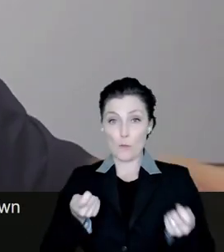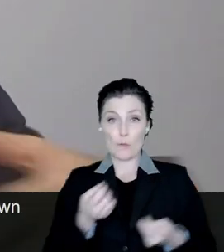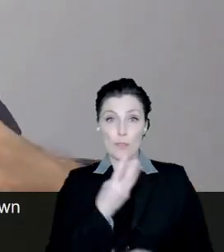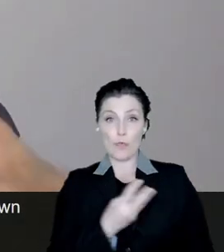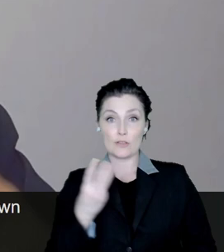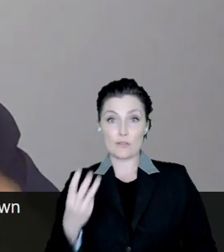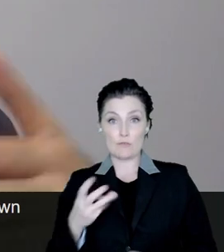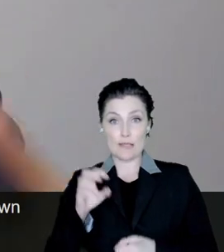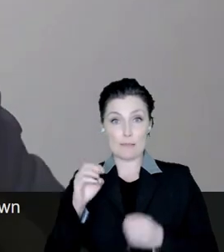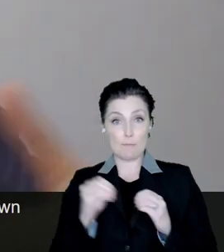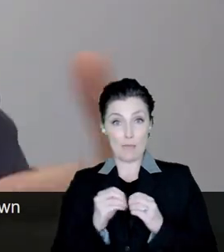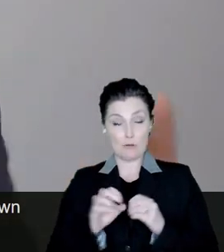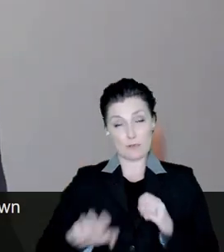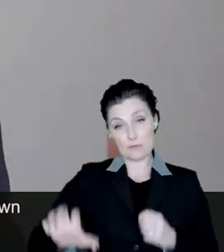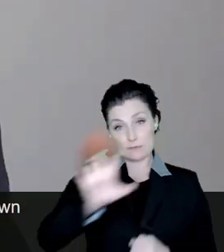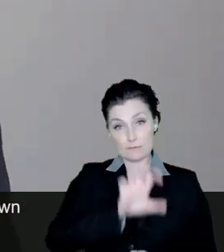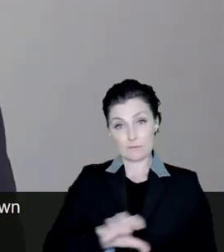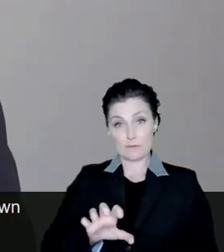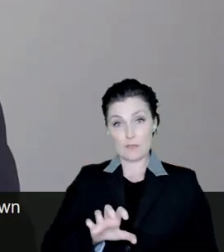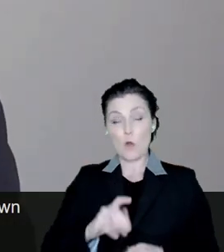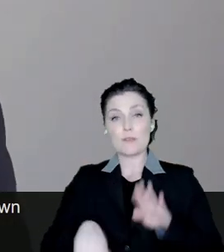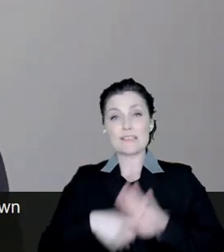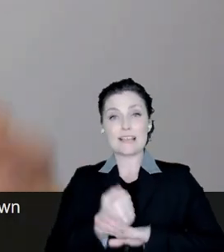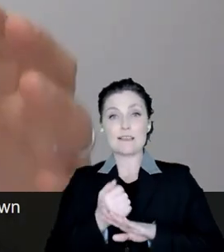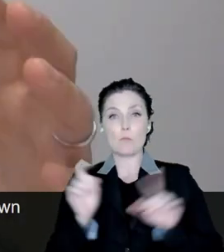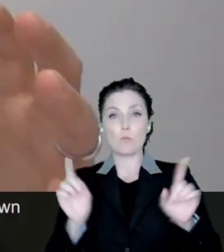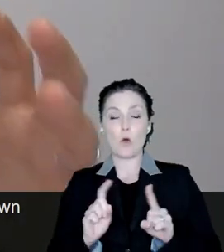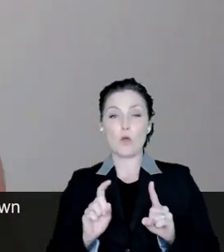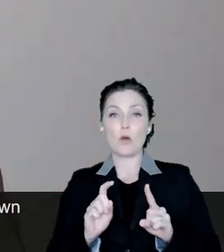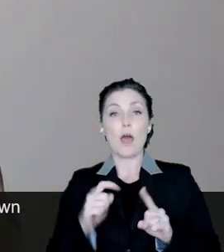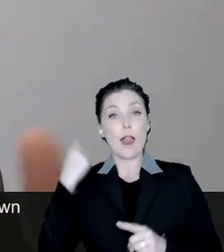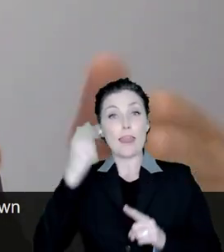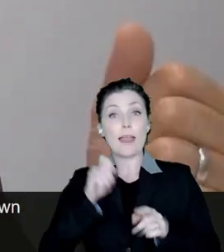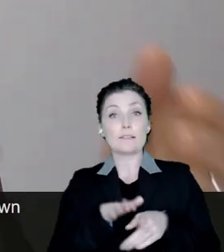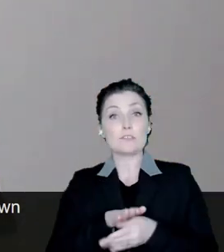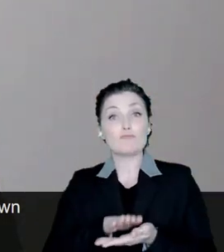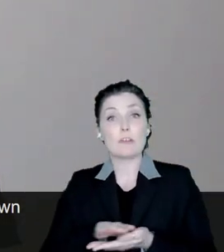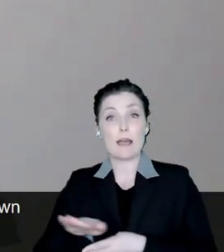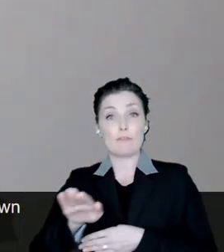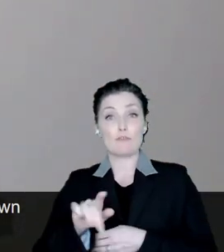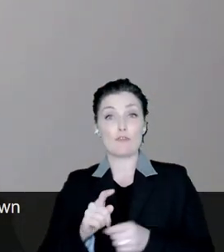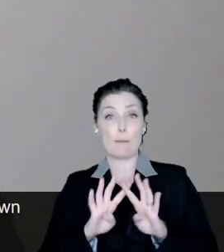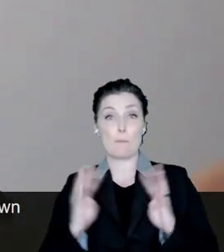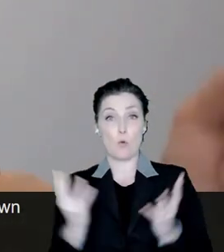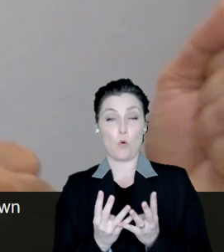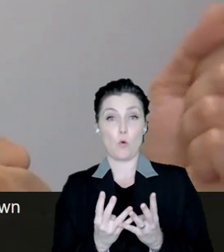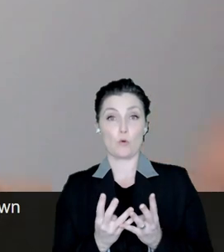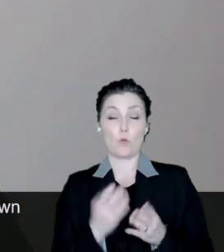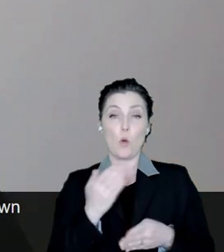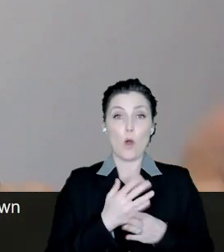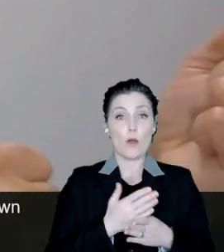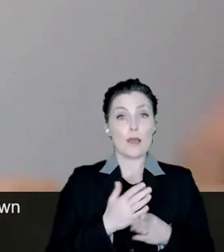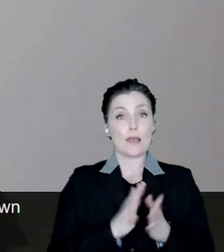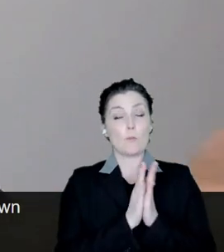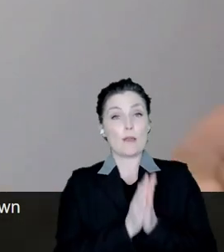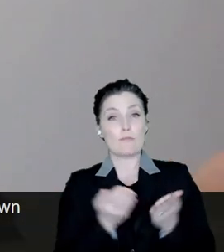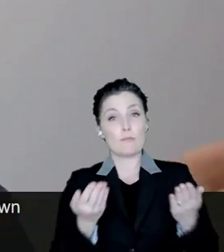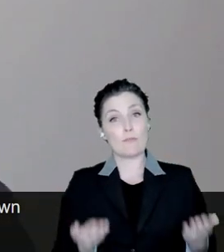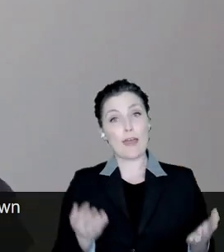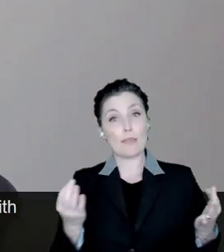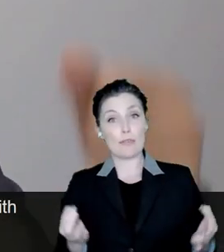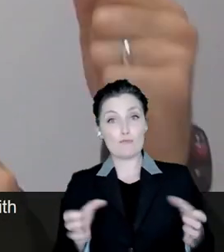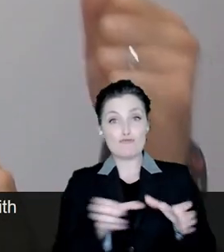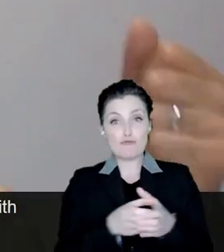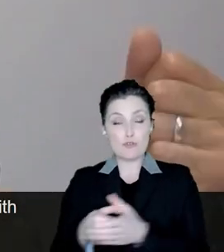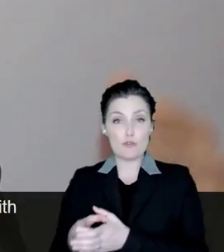London, set up a London Recovery Board. And we're working with faith communities, Black, Asian, minority ethnic groups, the NHS, the police, the fire